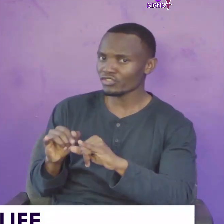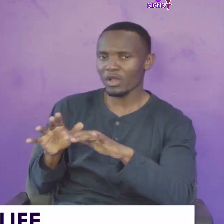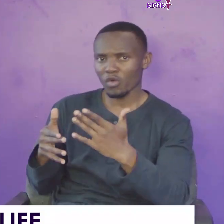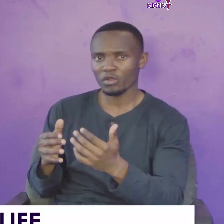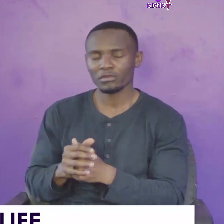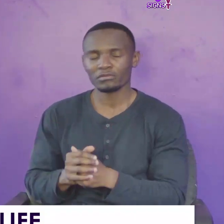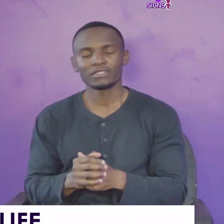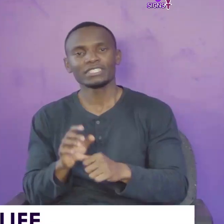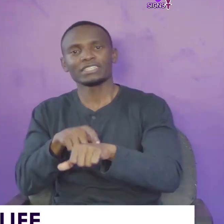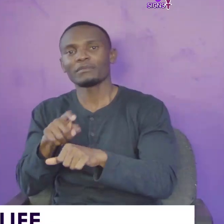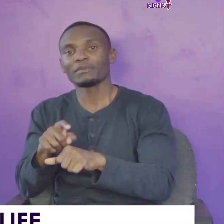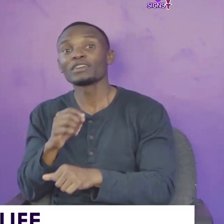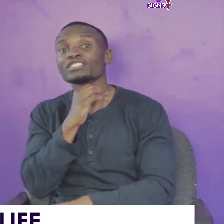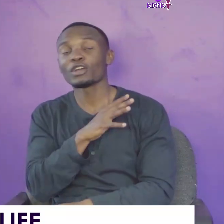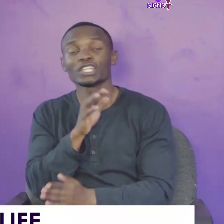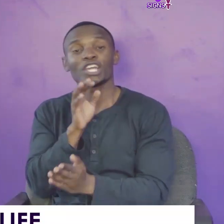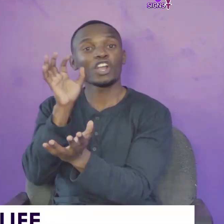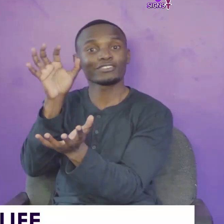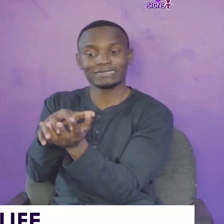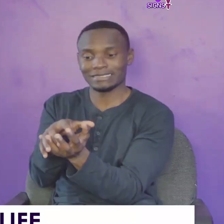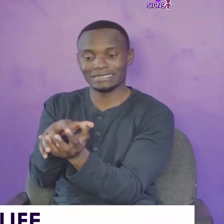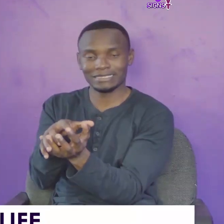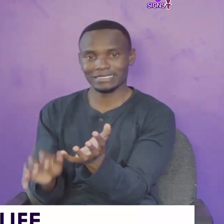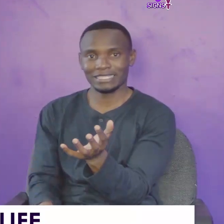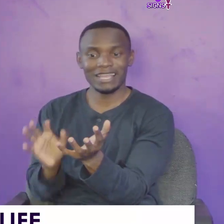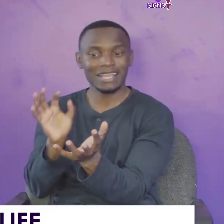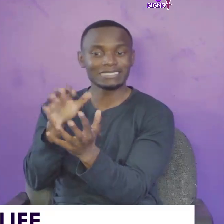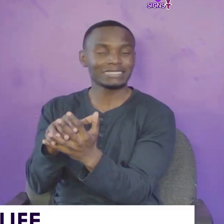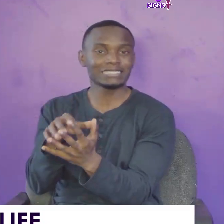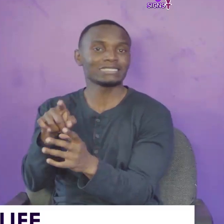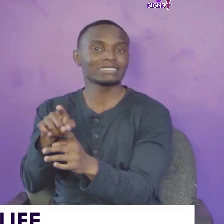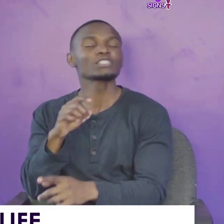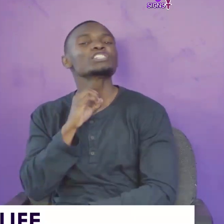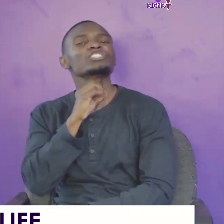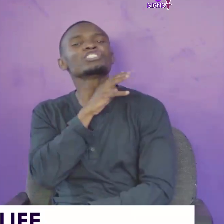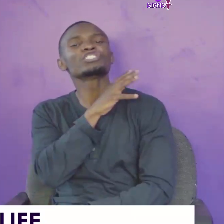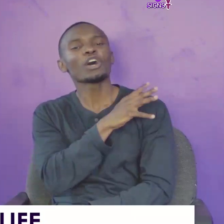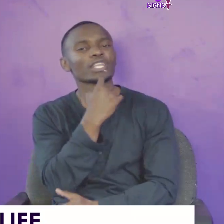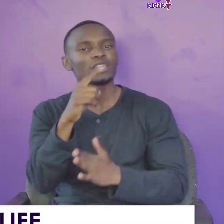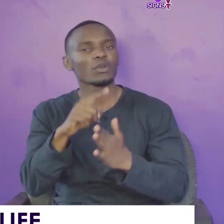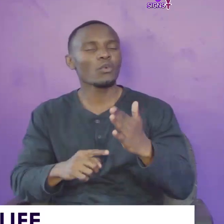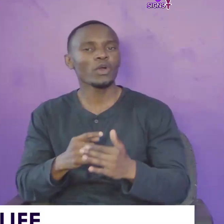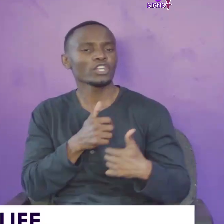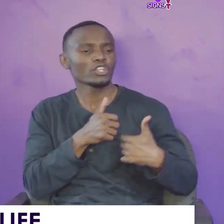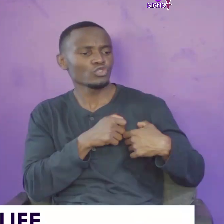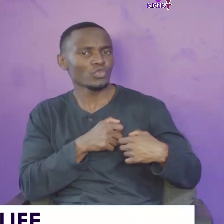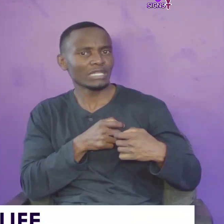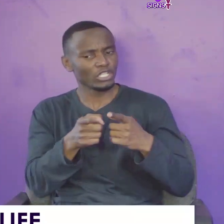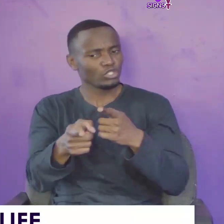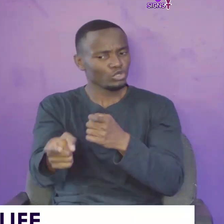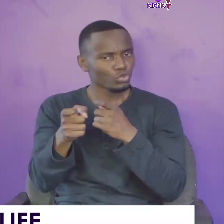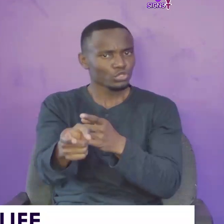already grabbed the leg. Okay. And he's calling out to the wife, "Honey, shoot it." And the